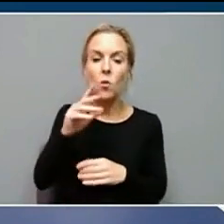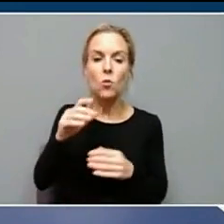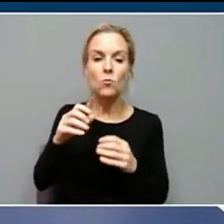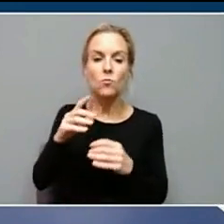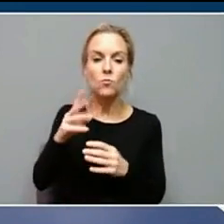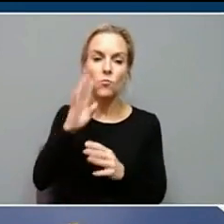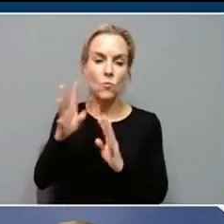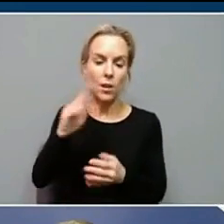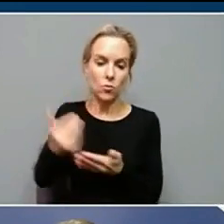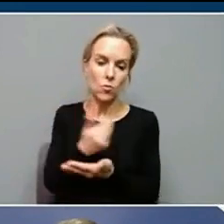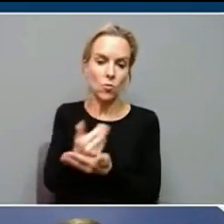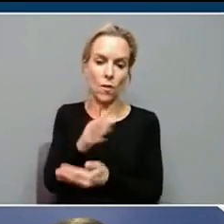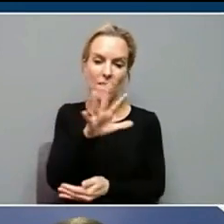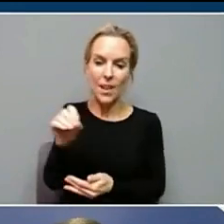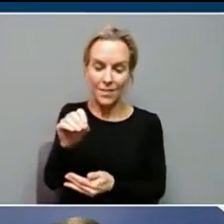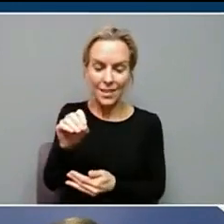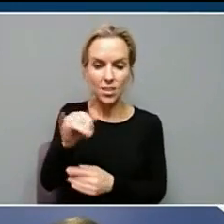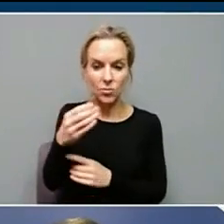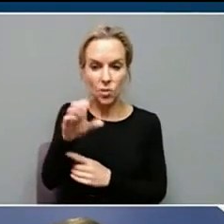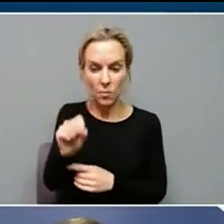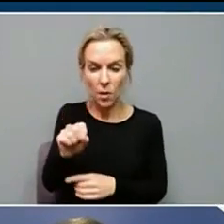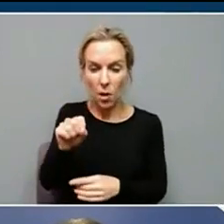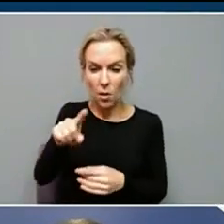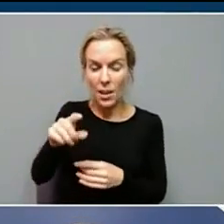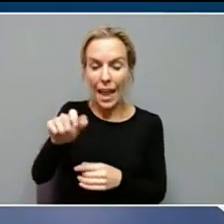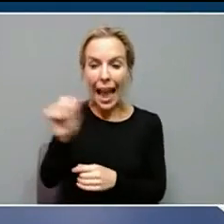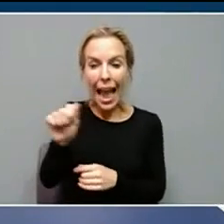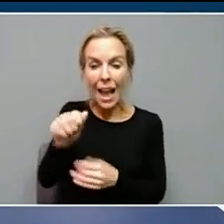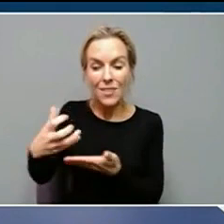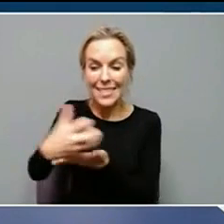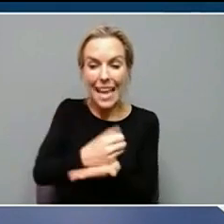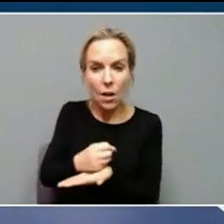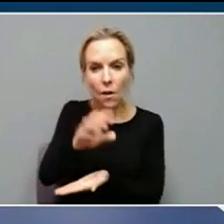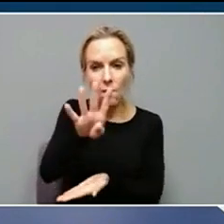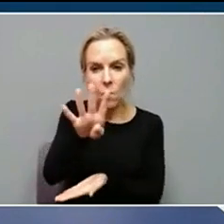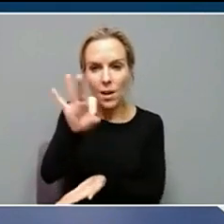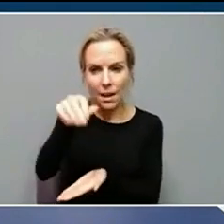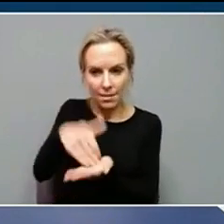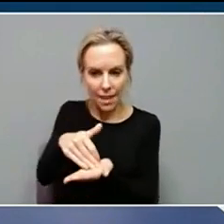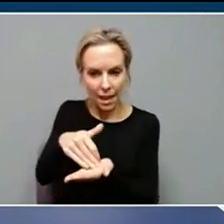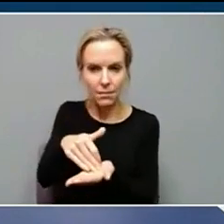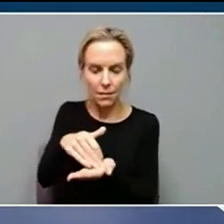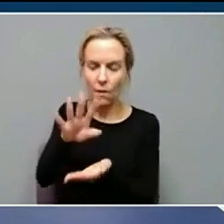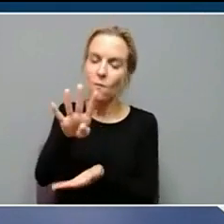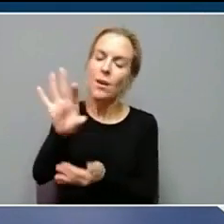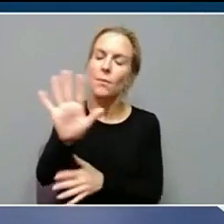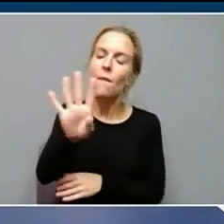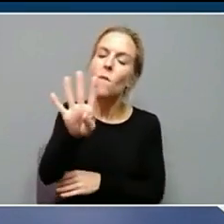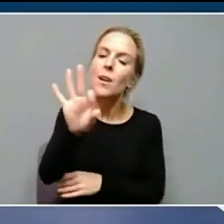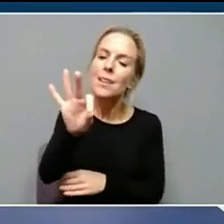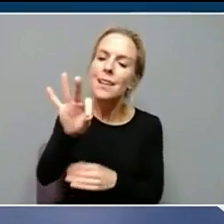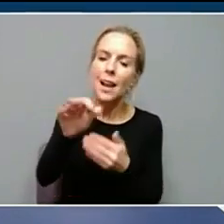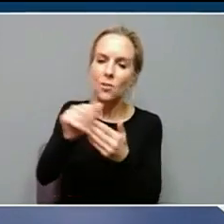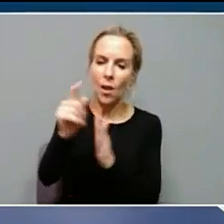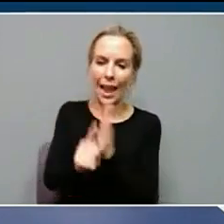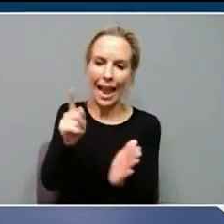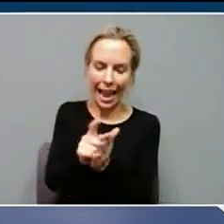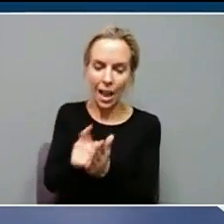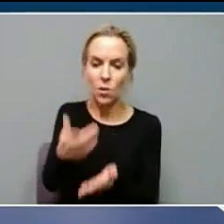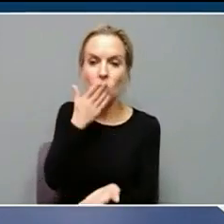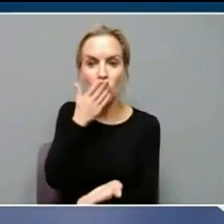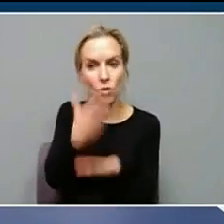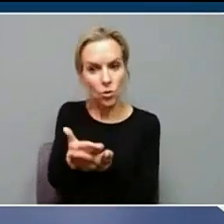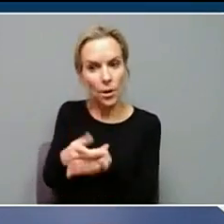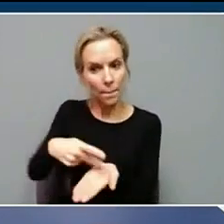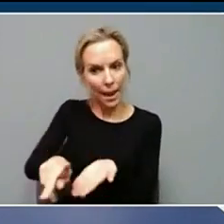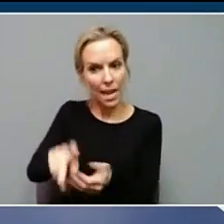salary of $49 an hour, including benefits. It's our goal to create good-paying jobs for all Kentuckians,